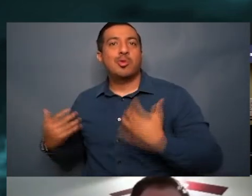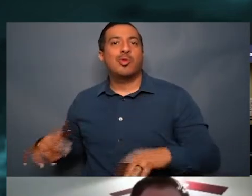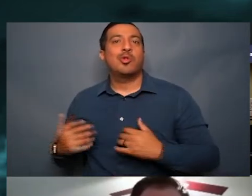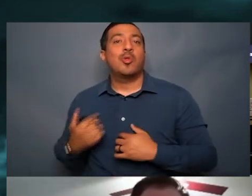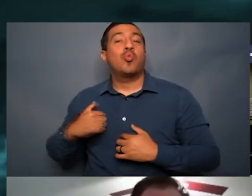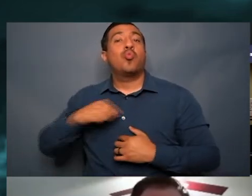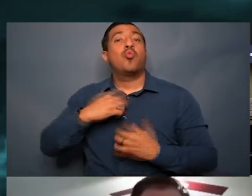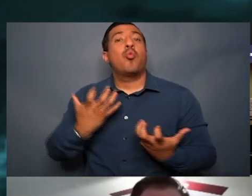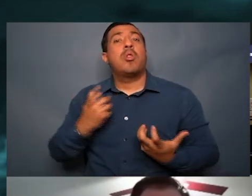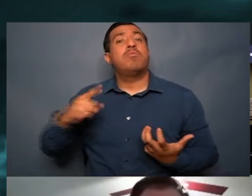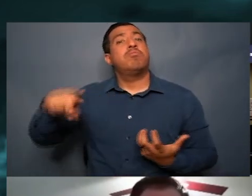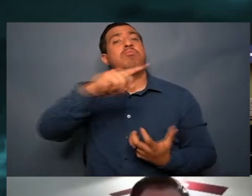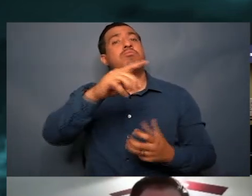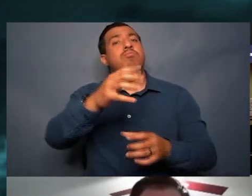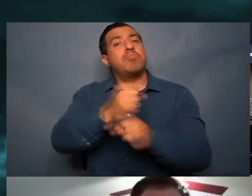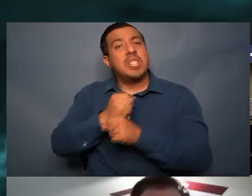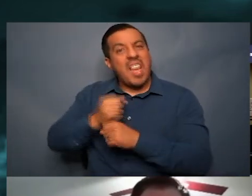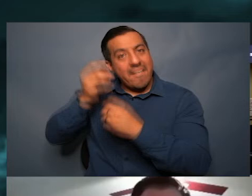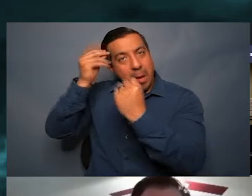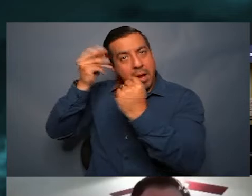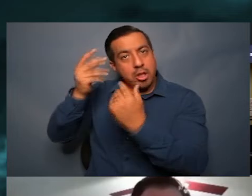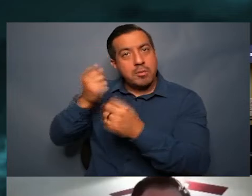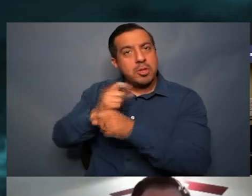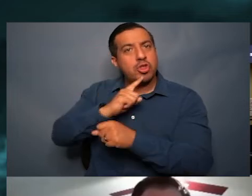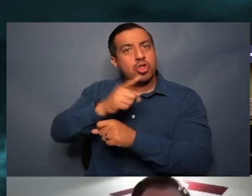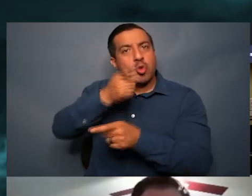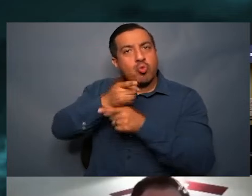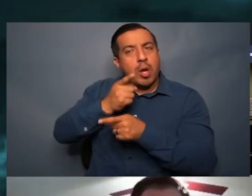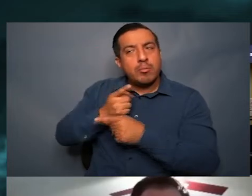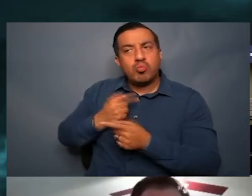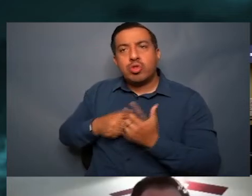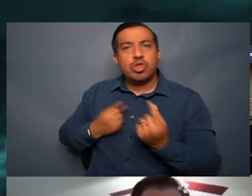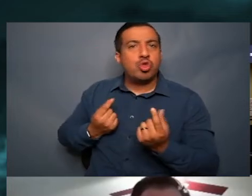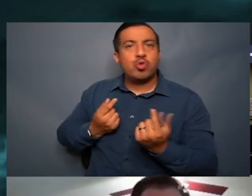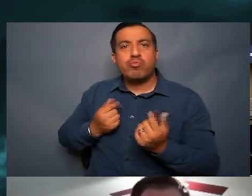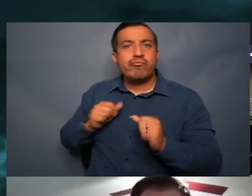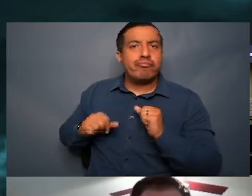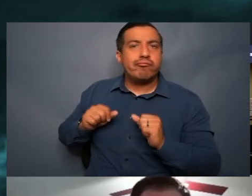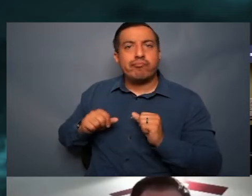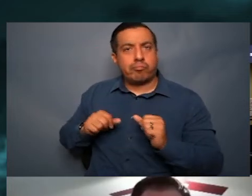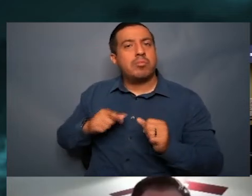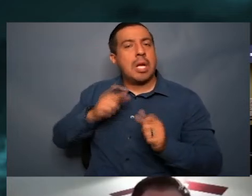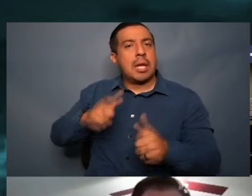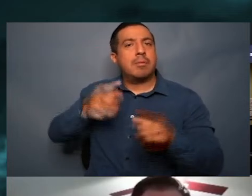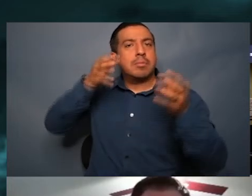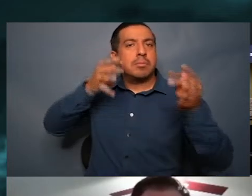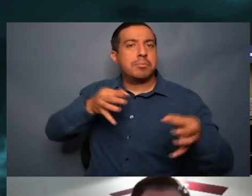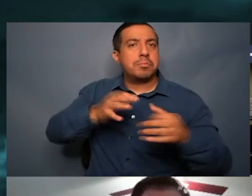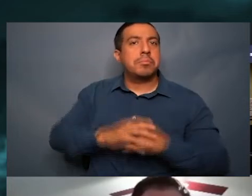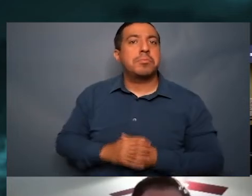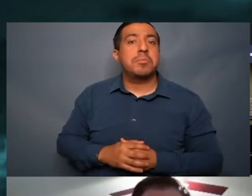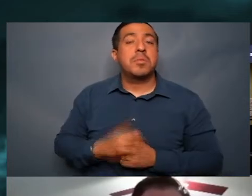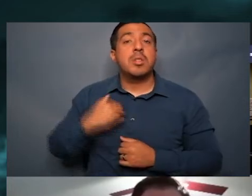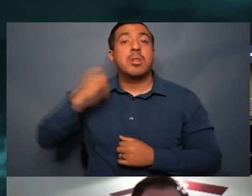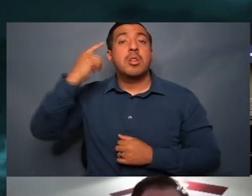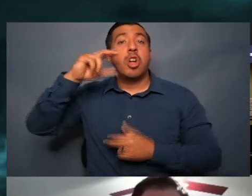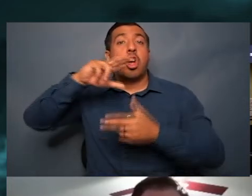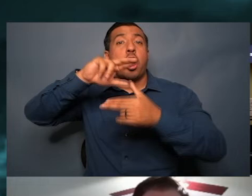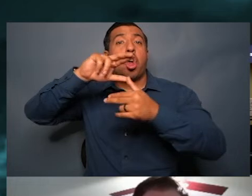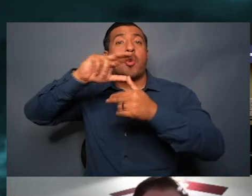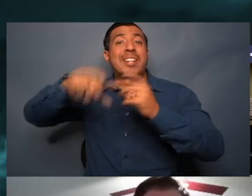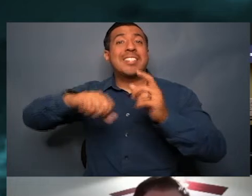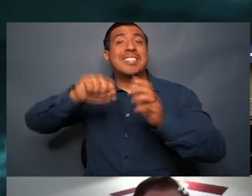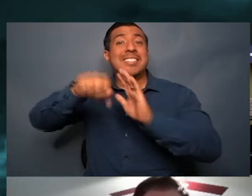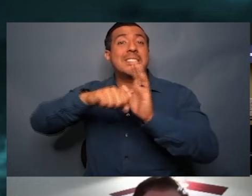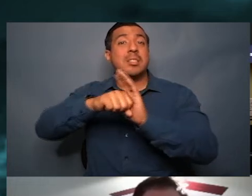the information they need and to do the right thing. One comment I always make going into hurricane season is,